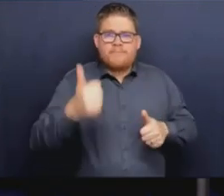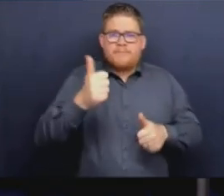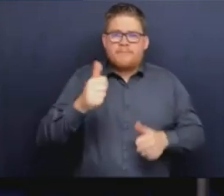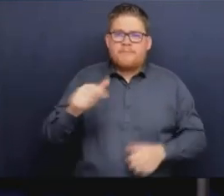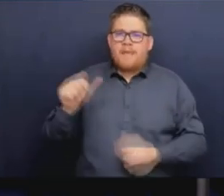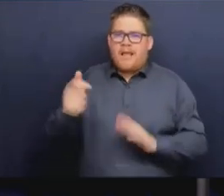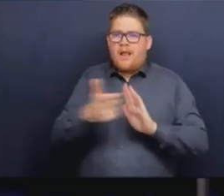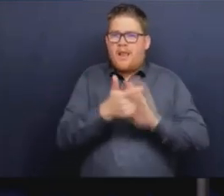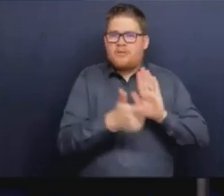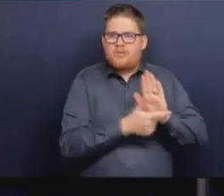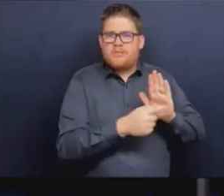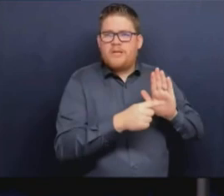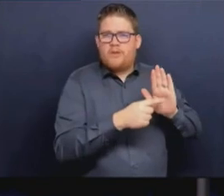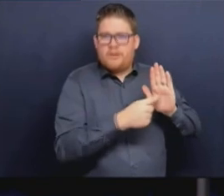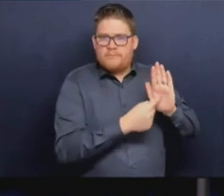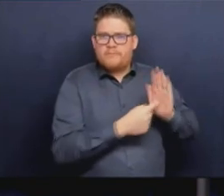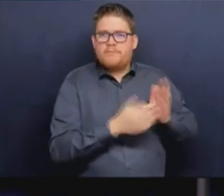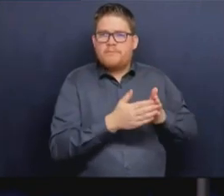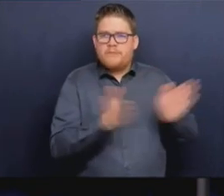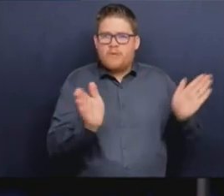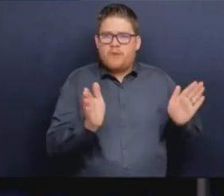them.